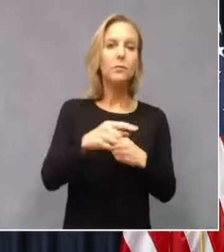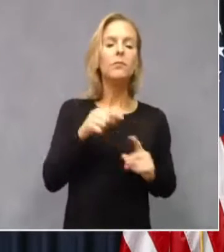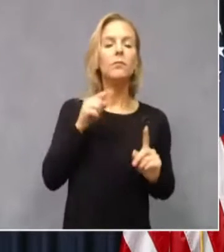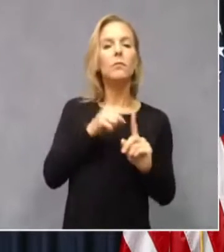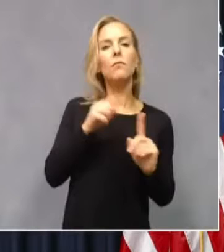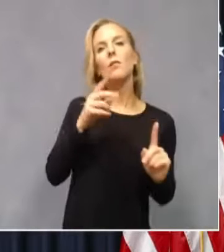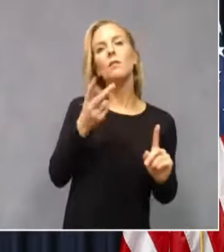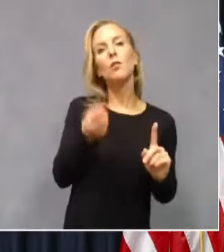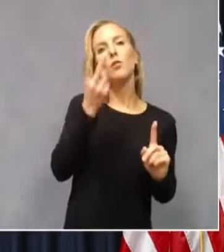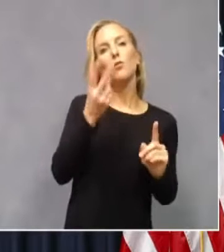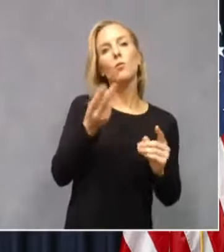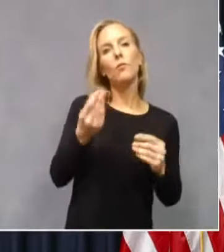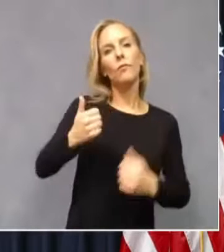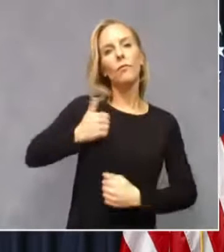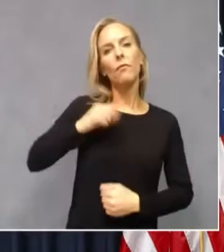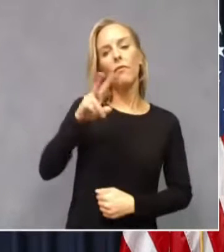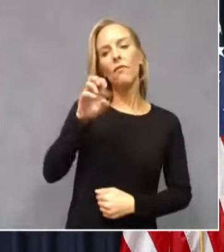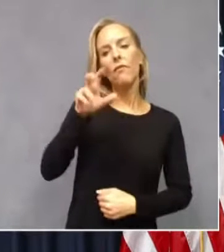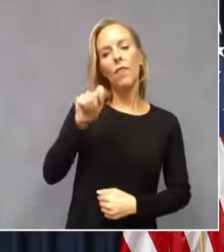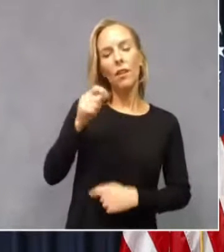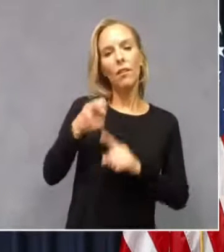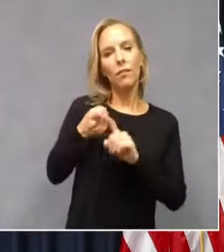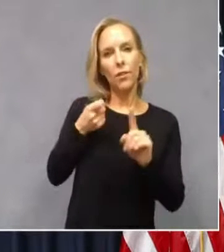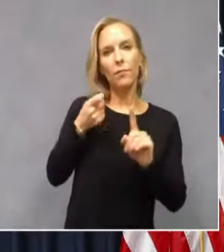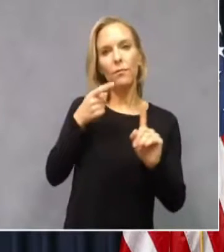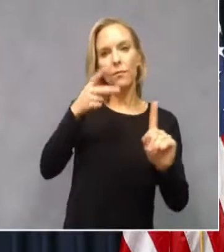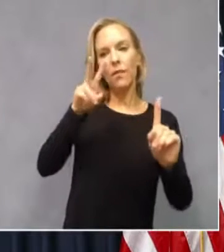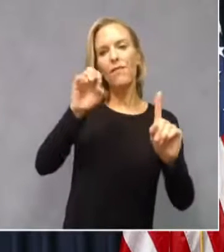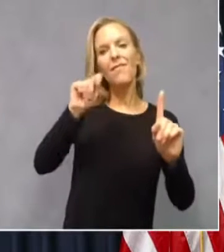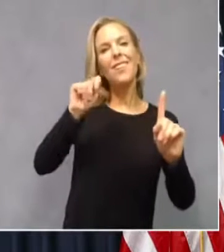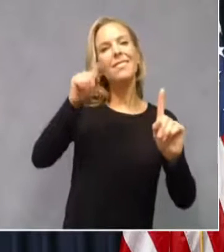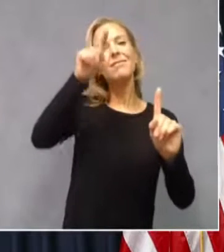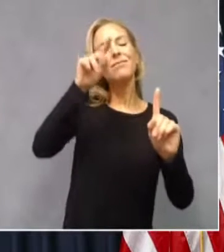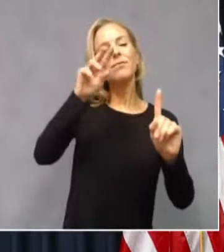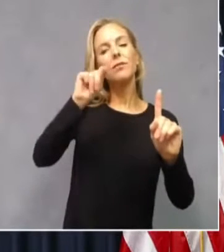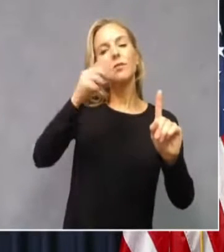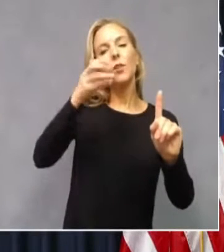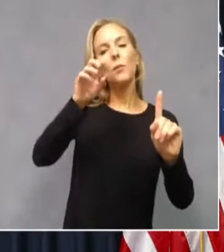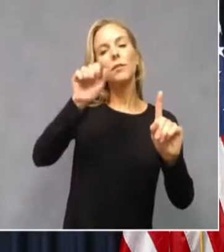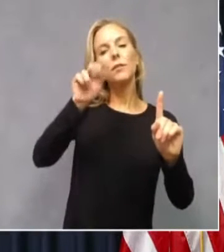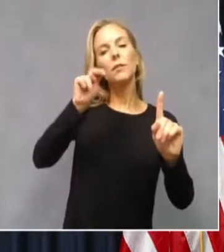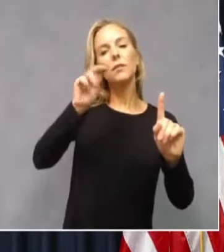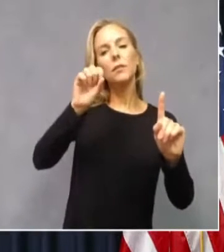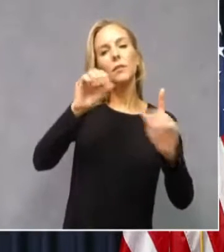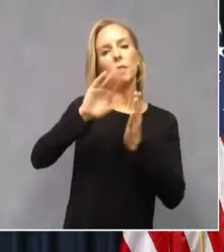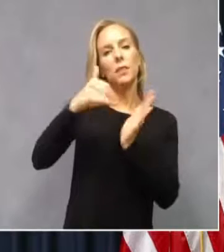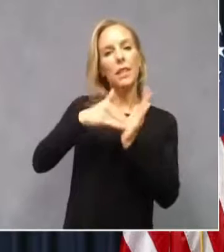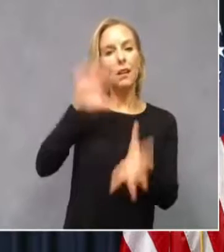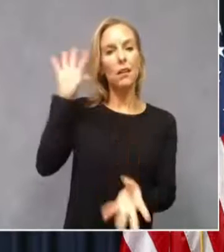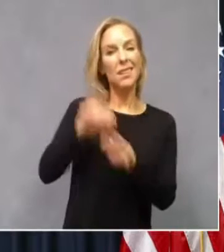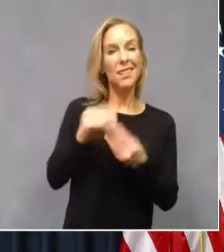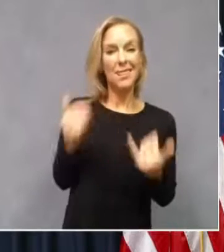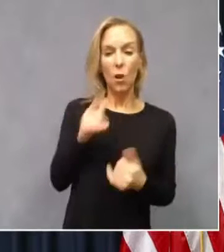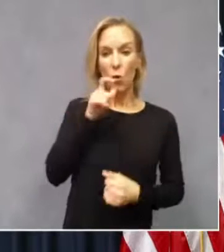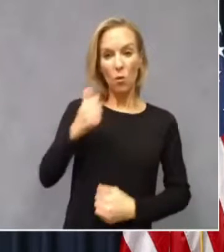in Wilmore have died of COVID-related complications. Brings the total number of veterans that we have